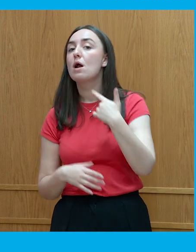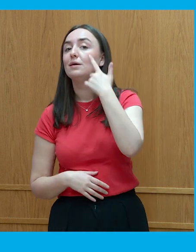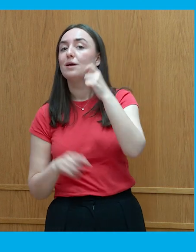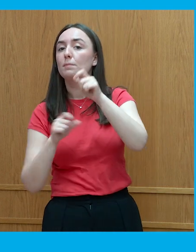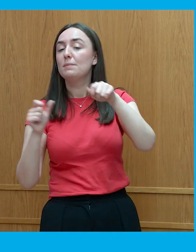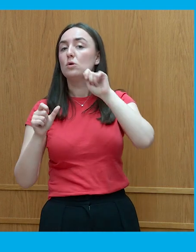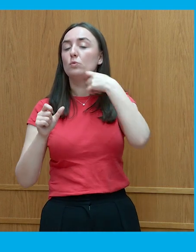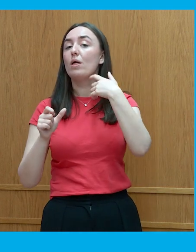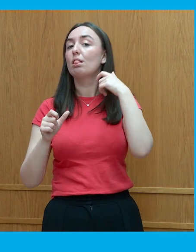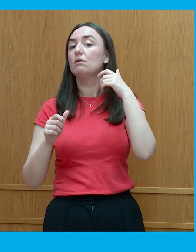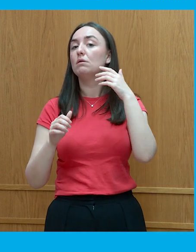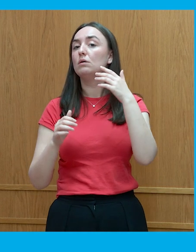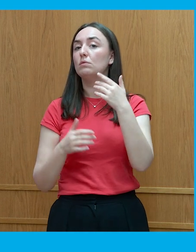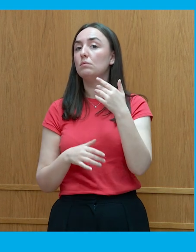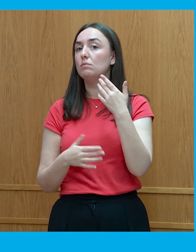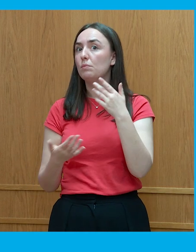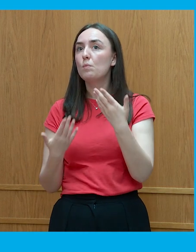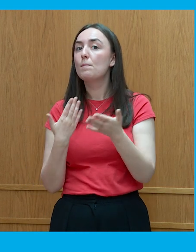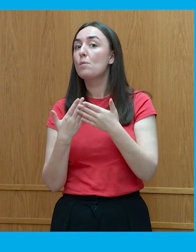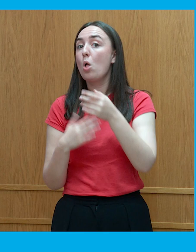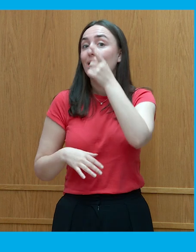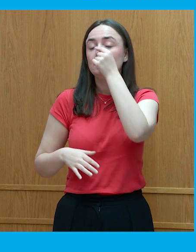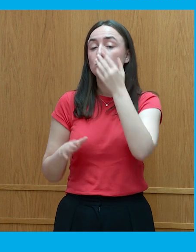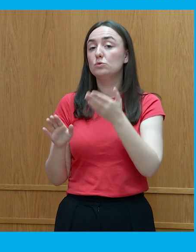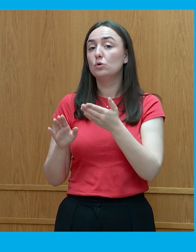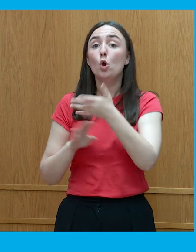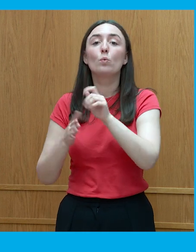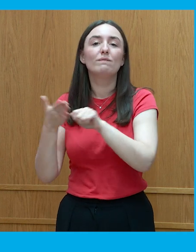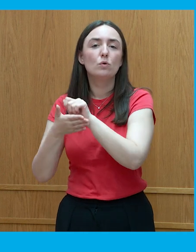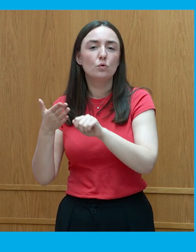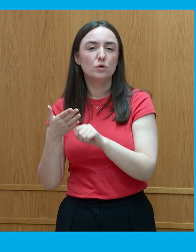out and vote at all? How does that...